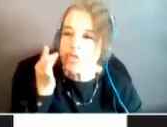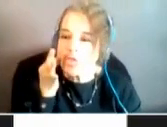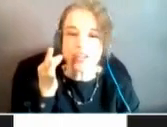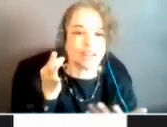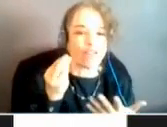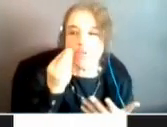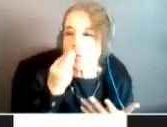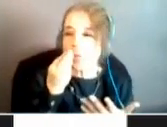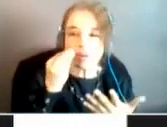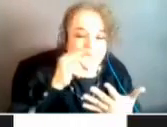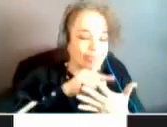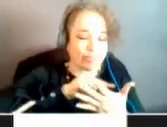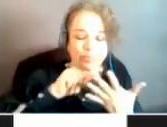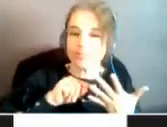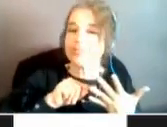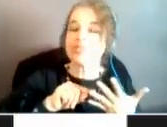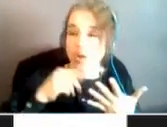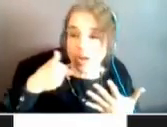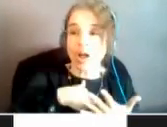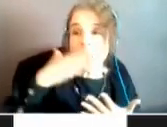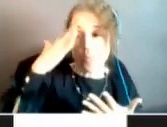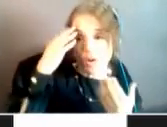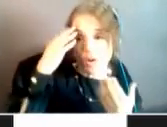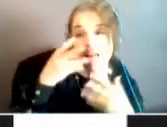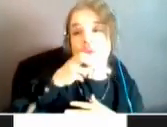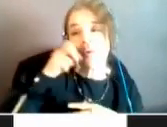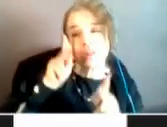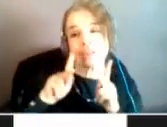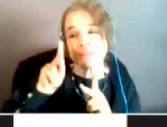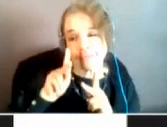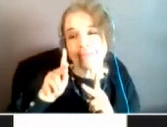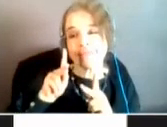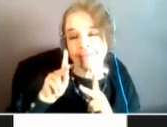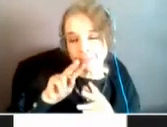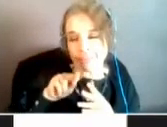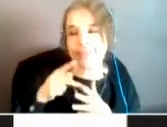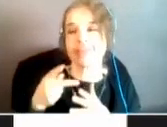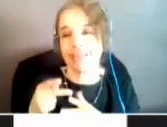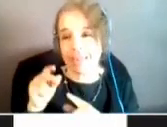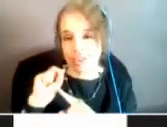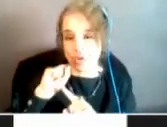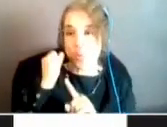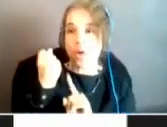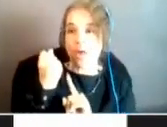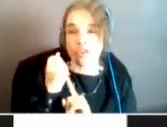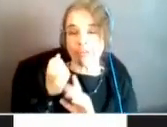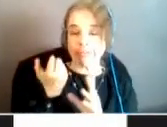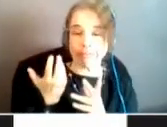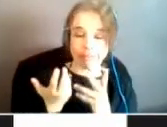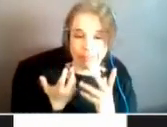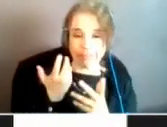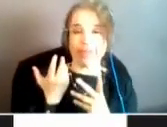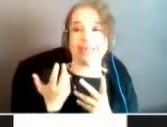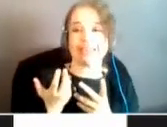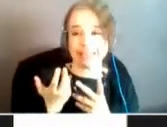fruits. And we know that a lot of older people slip into situations where